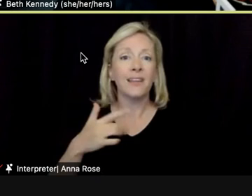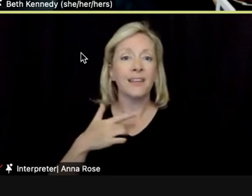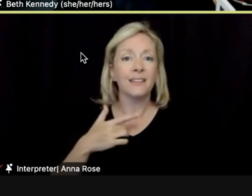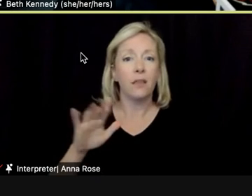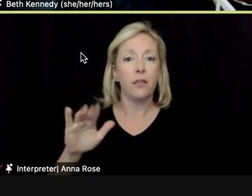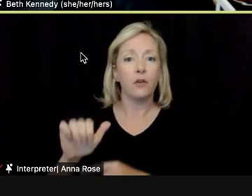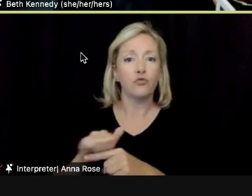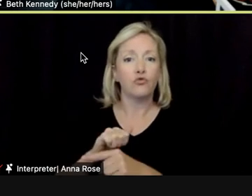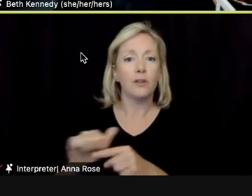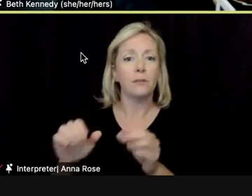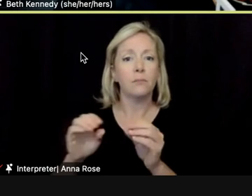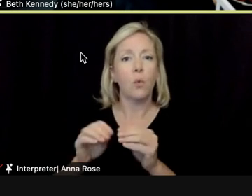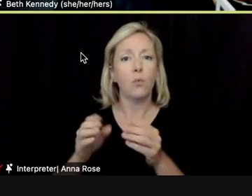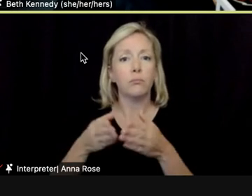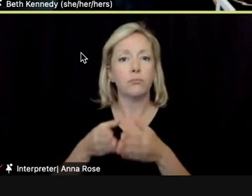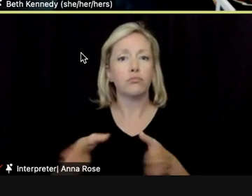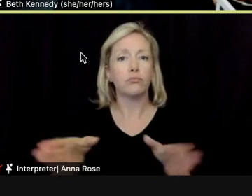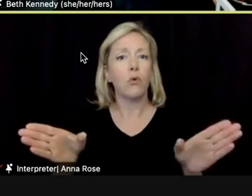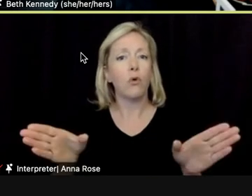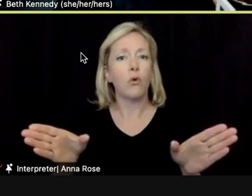that's more like